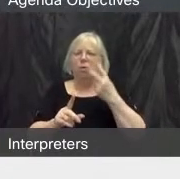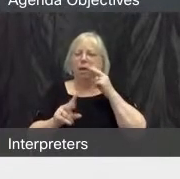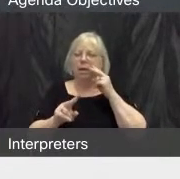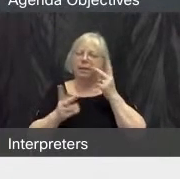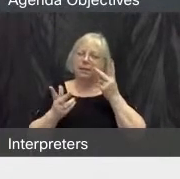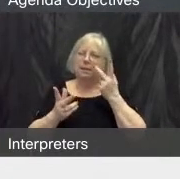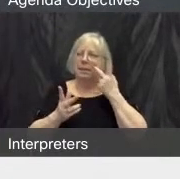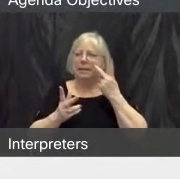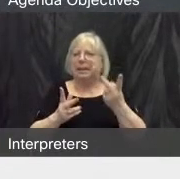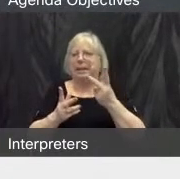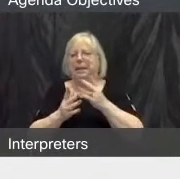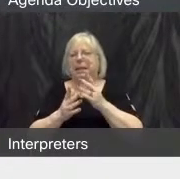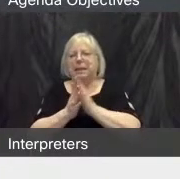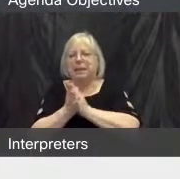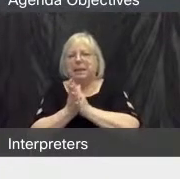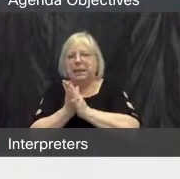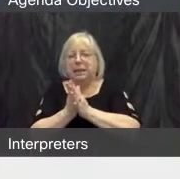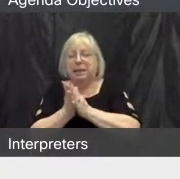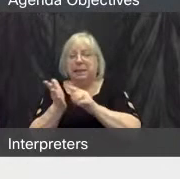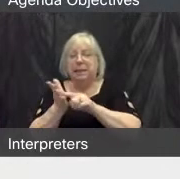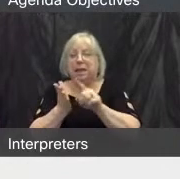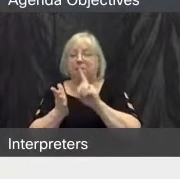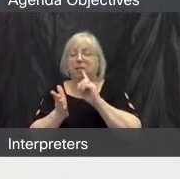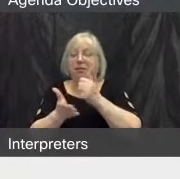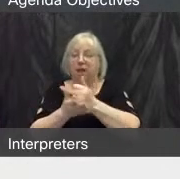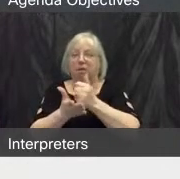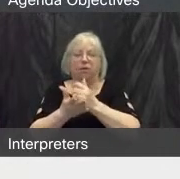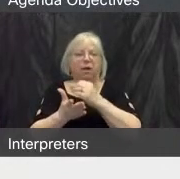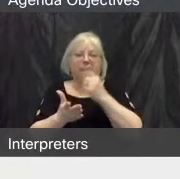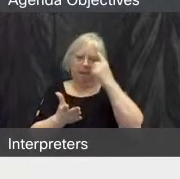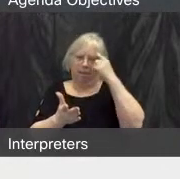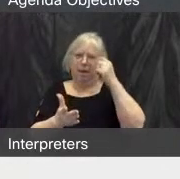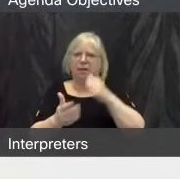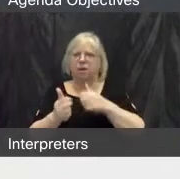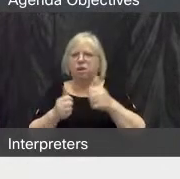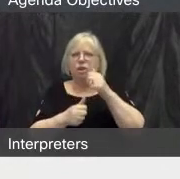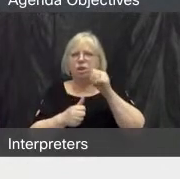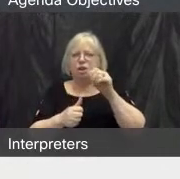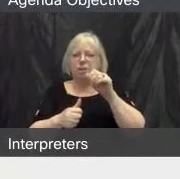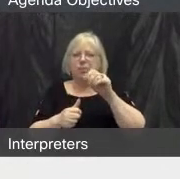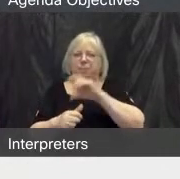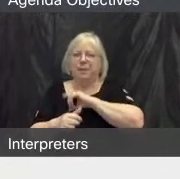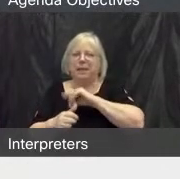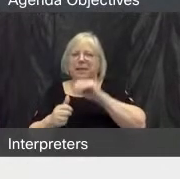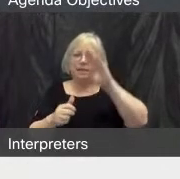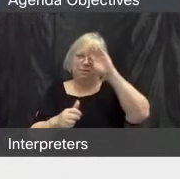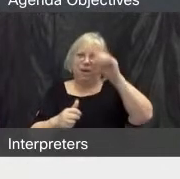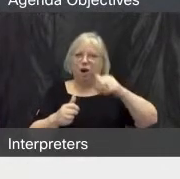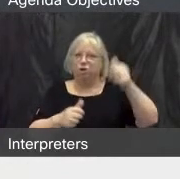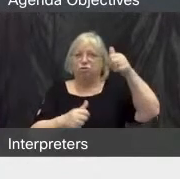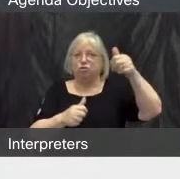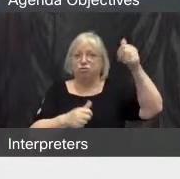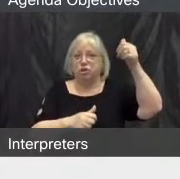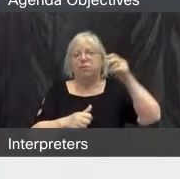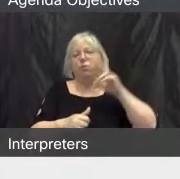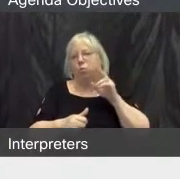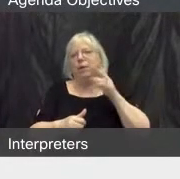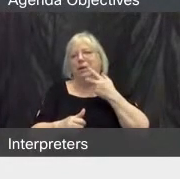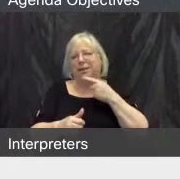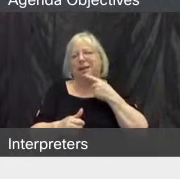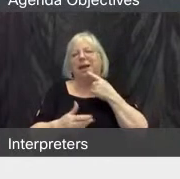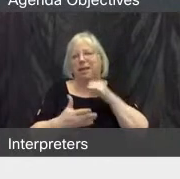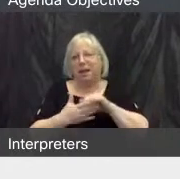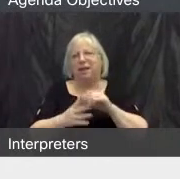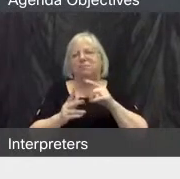being helpful. And I think the chiefs would say that when it was in place, it was very helpful.